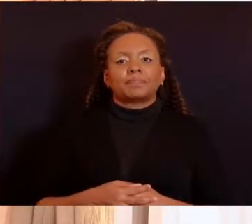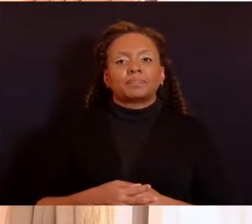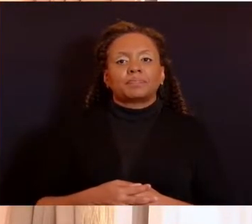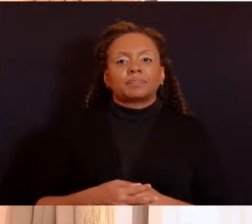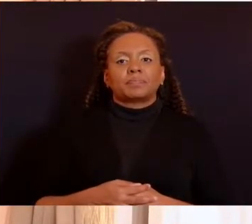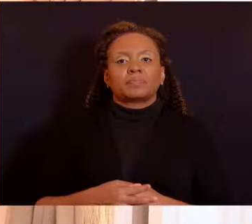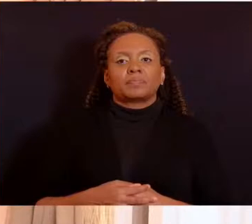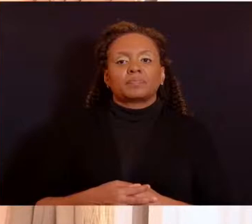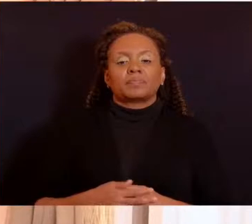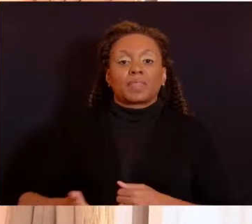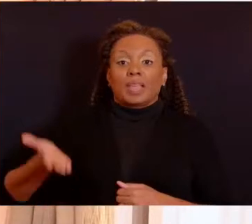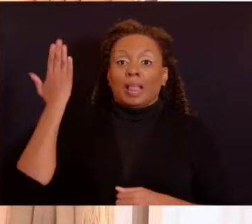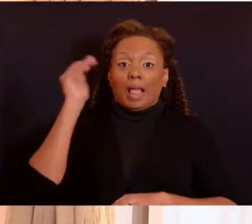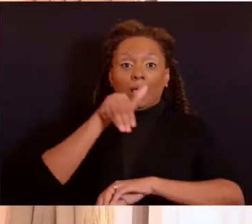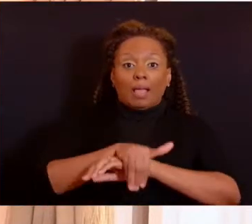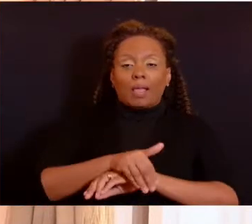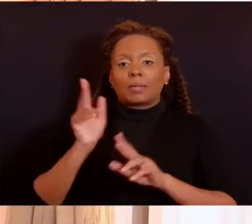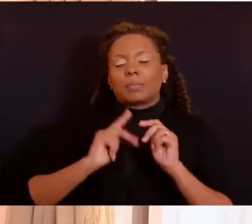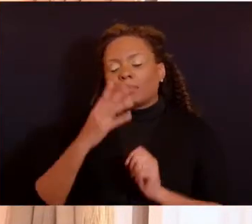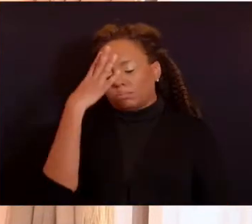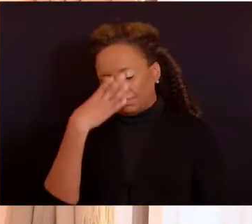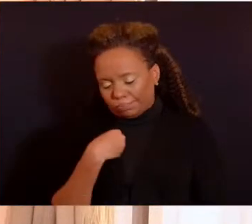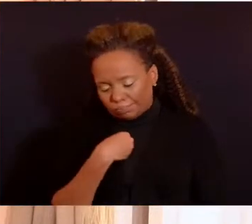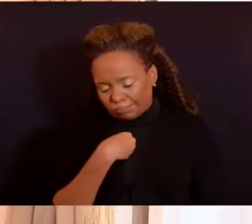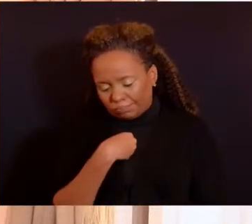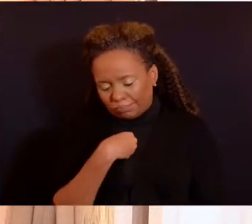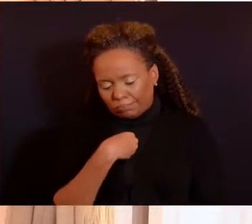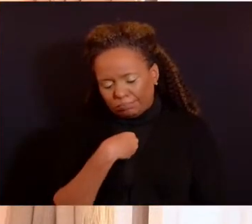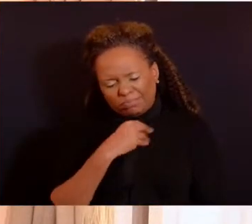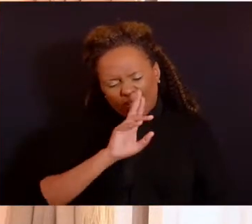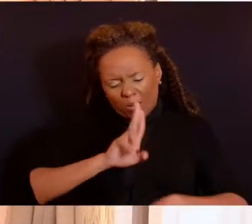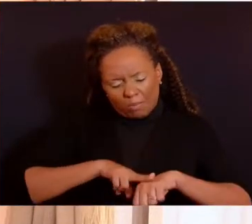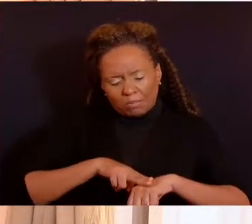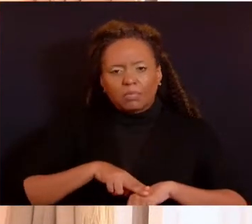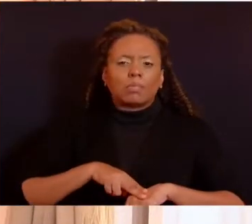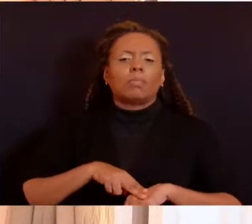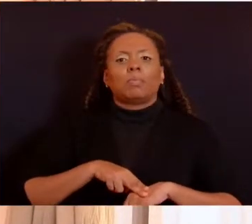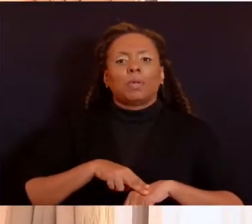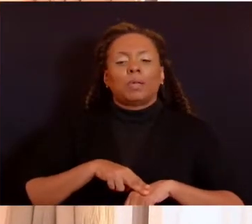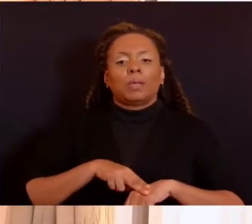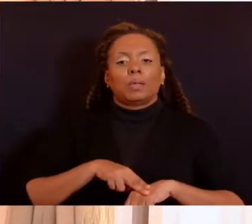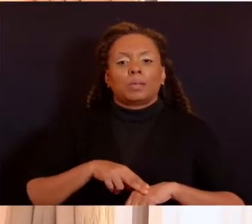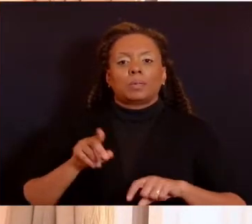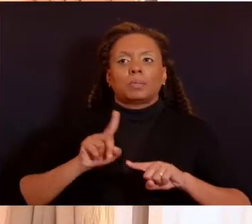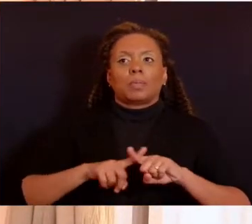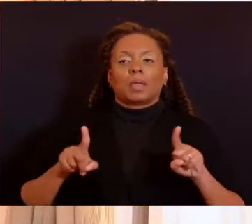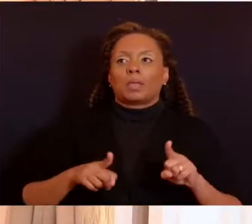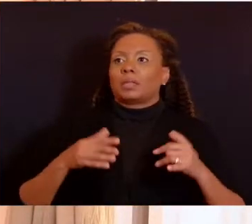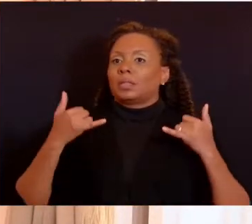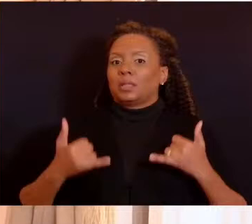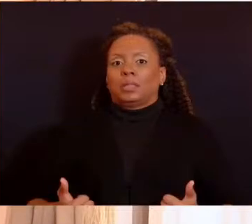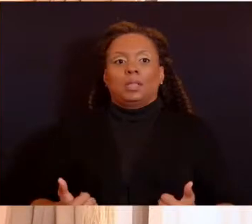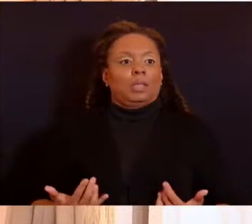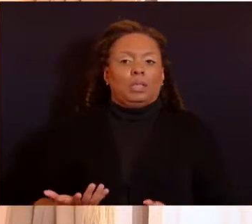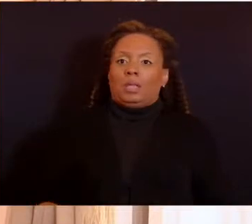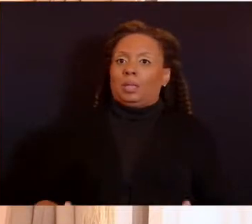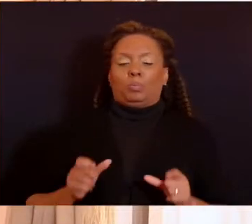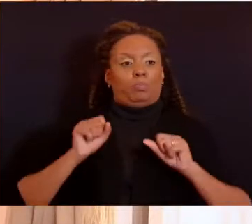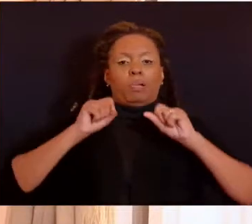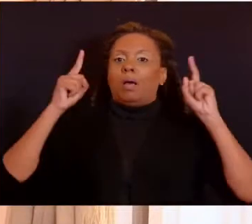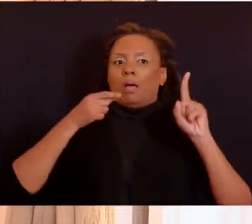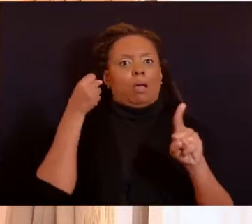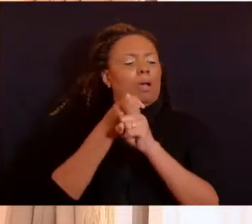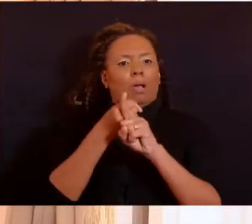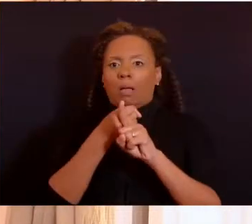People went to sleep last night not expecting this. And regrettably, this is part of the world in which we live. I know that